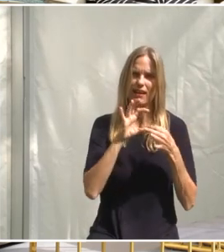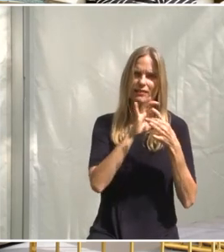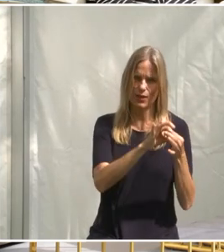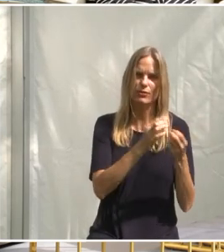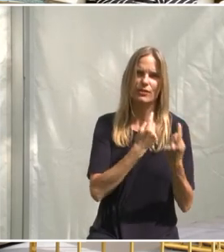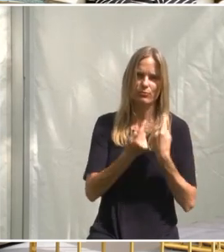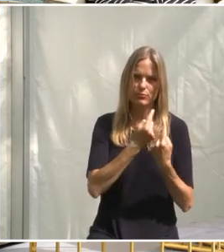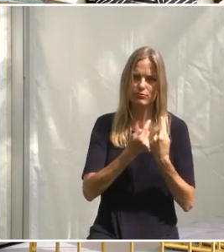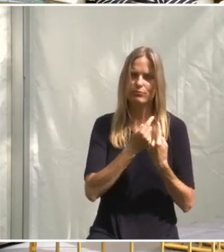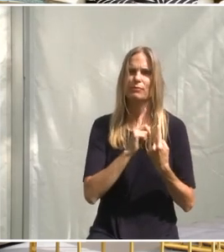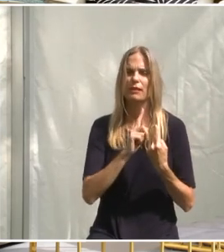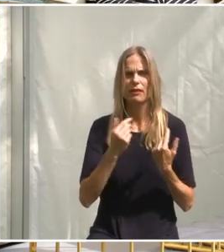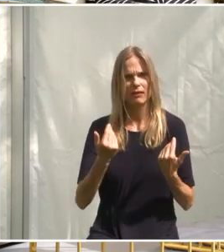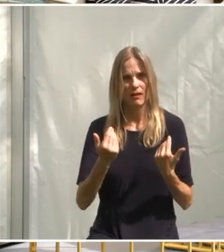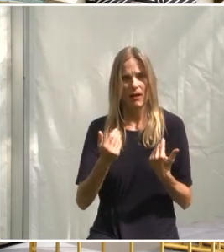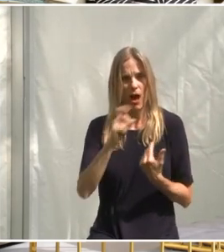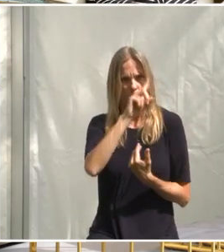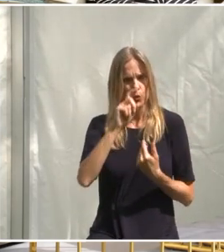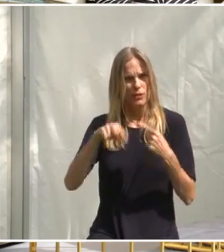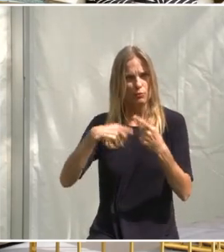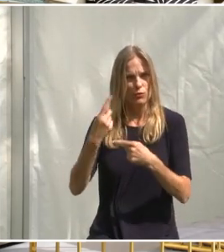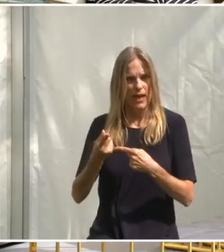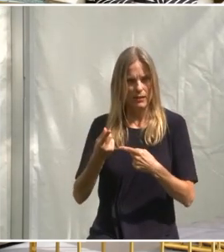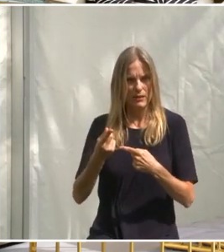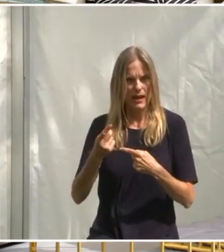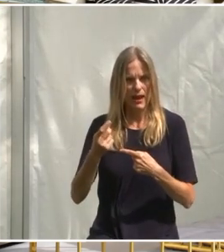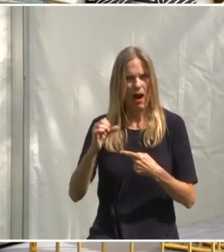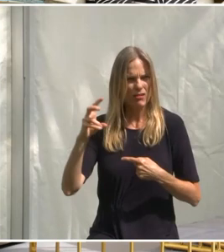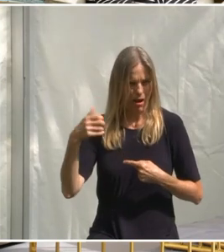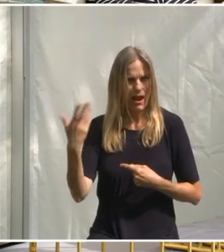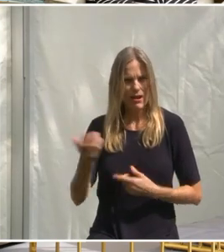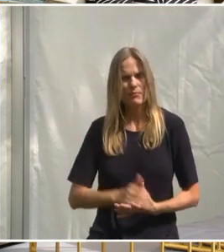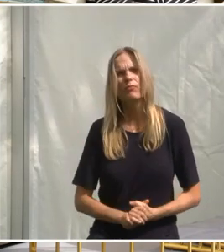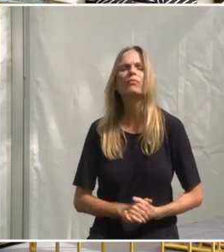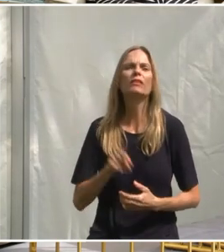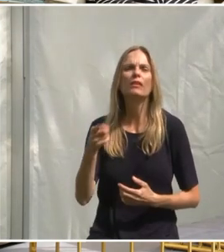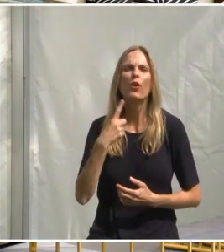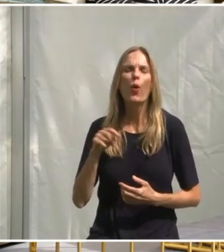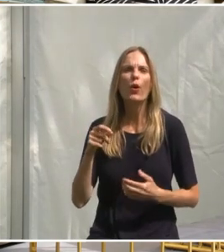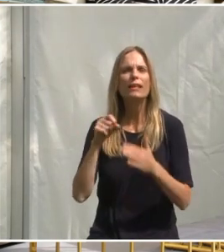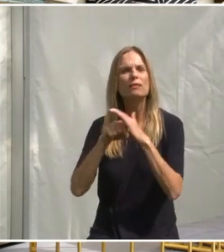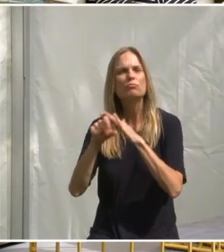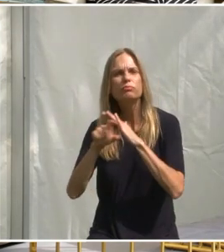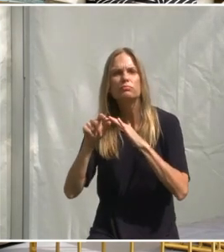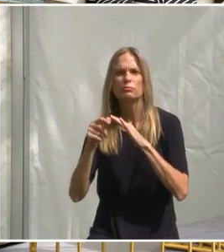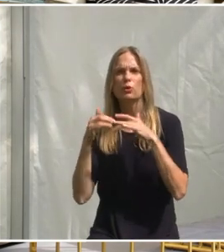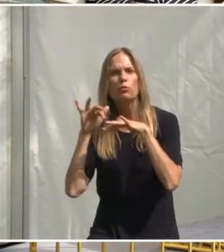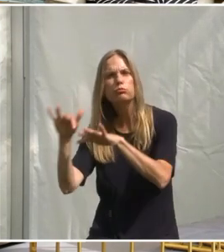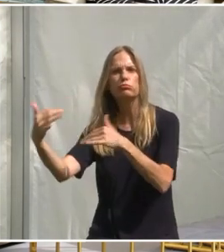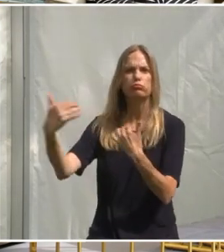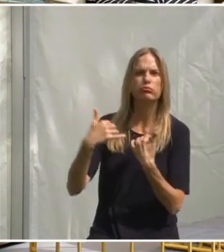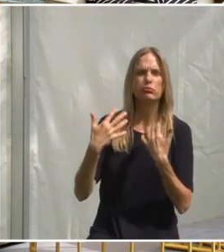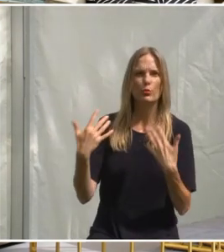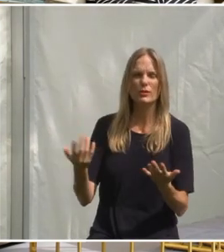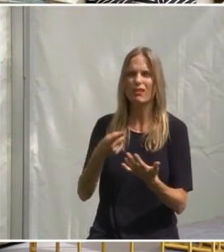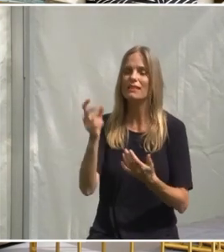later. But my next question will go to Ove. So you have studied a lot the migration flows, and you are the migration expert